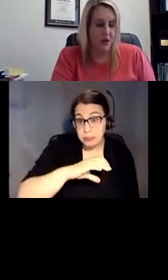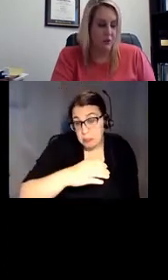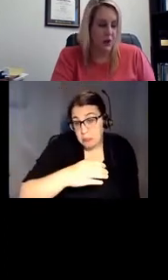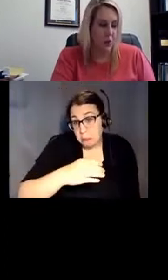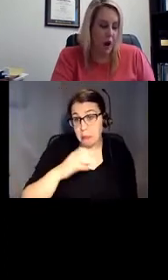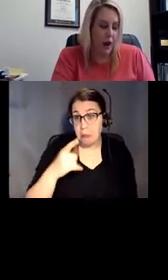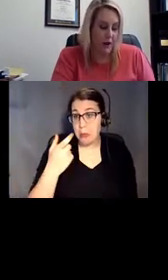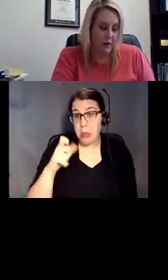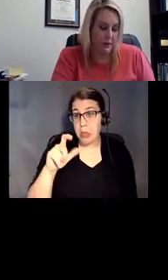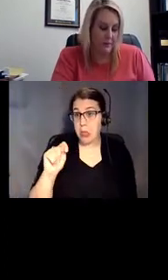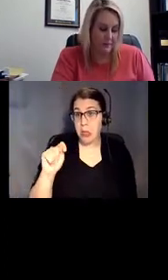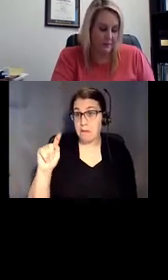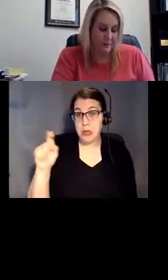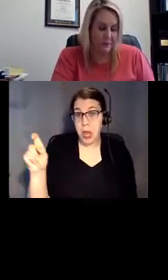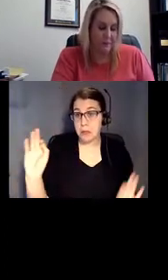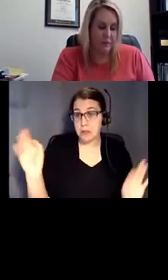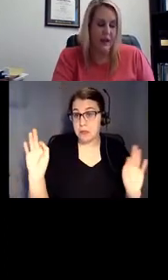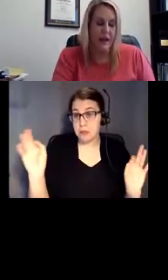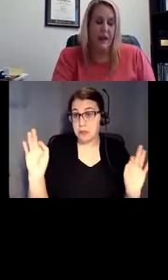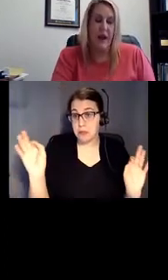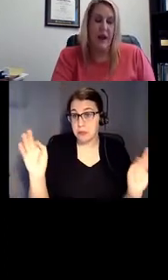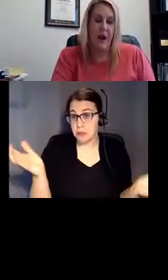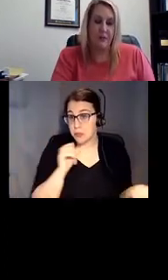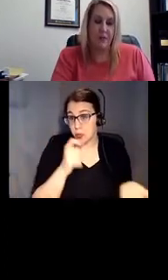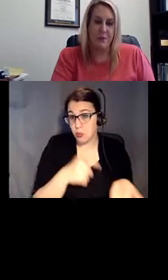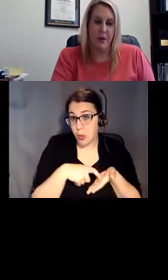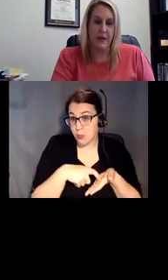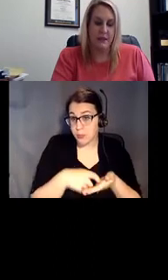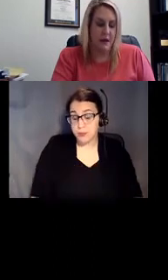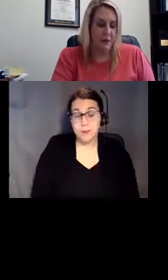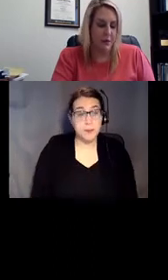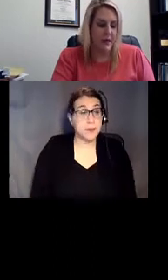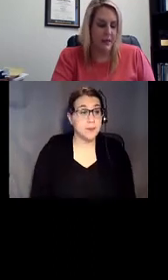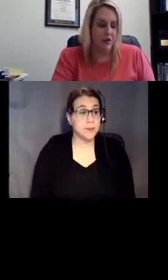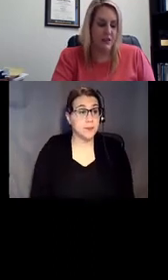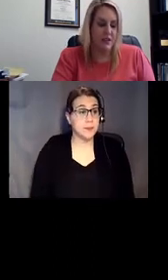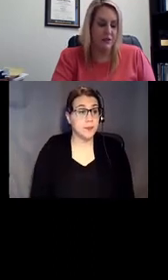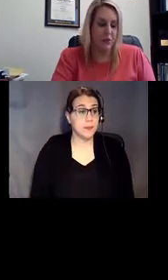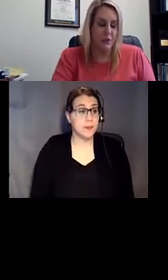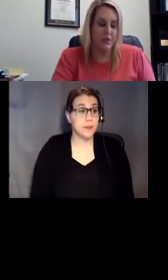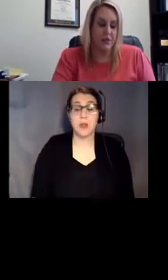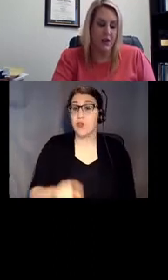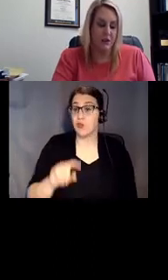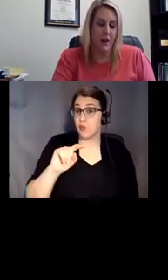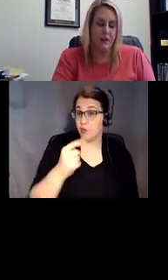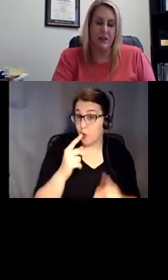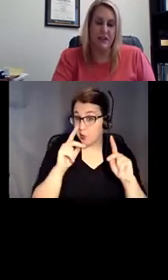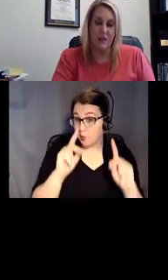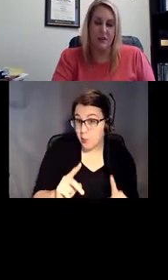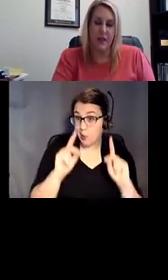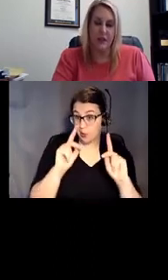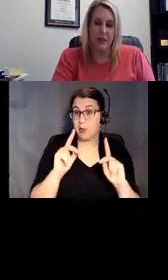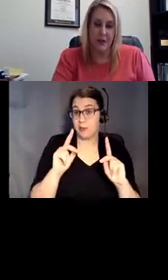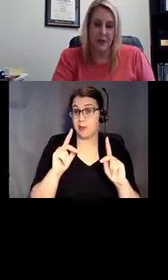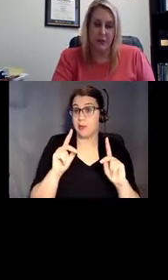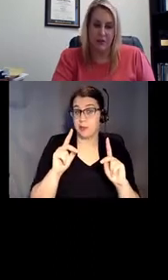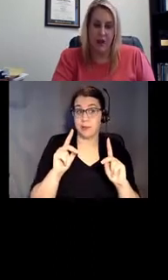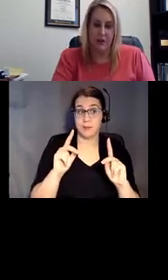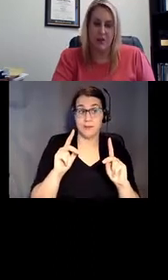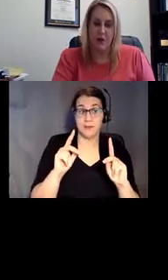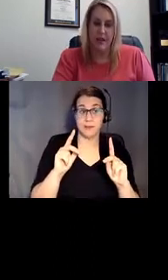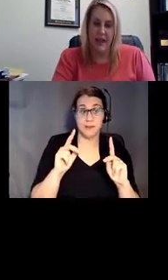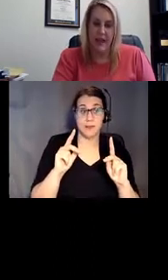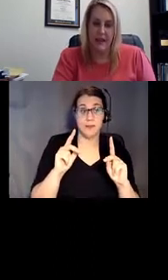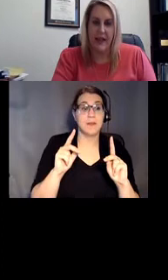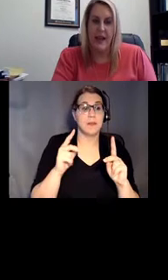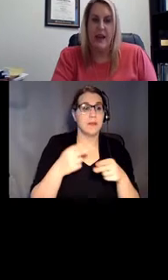tax return required. A first party supplemental needs trust is a form of a self-settled spendthrift